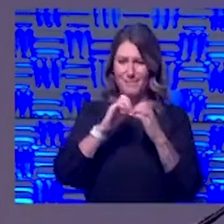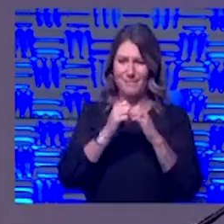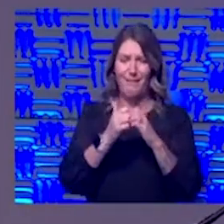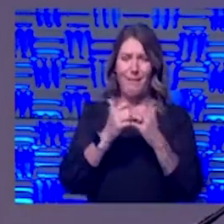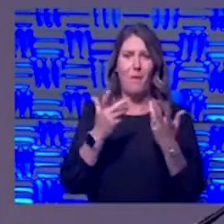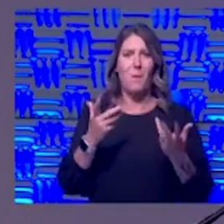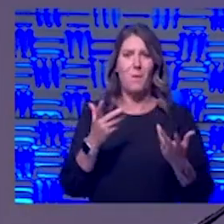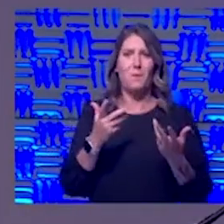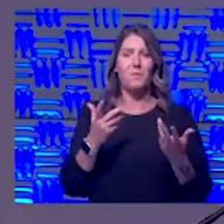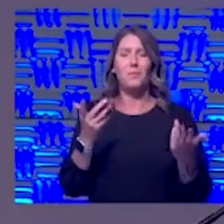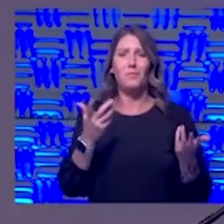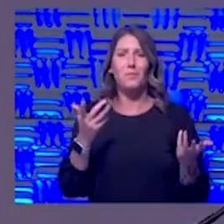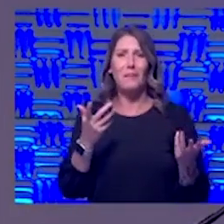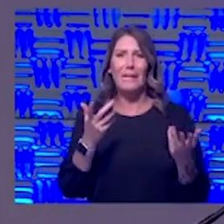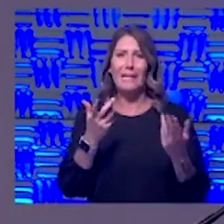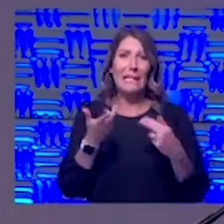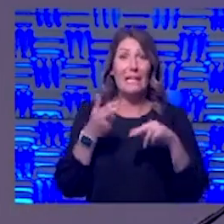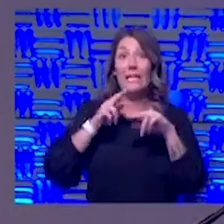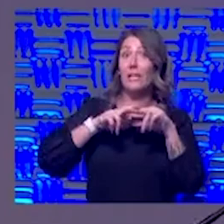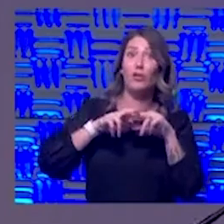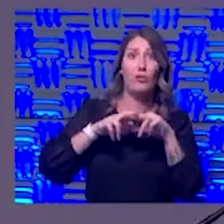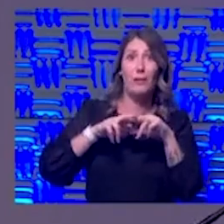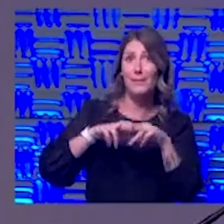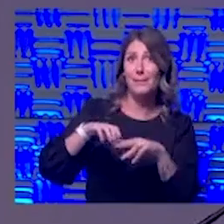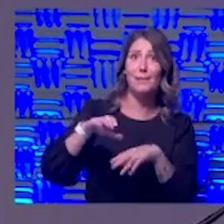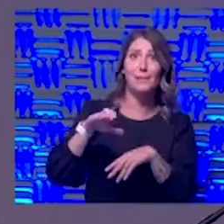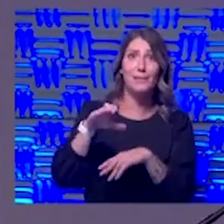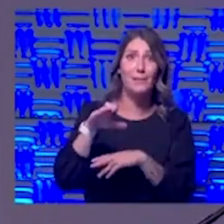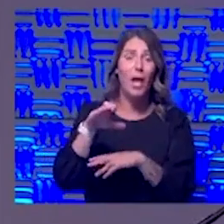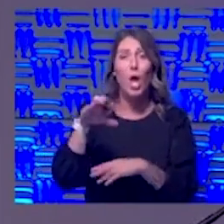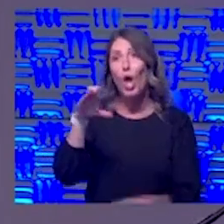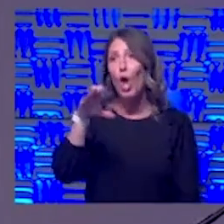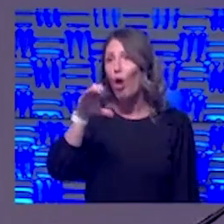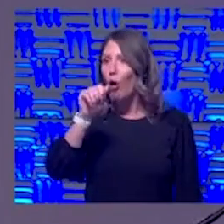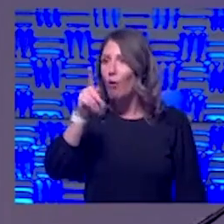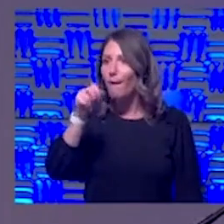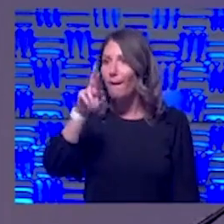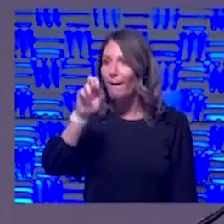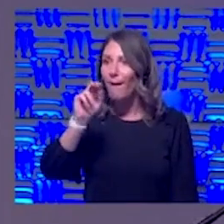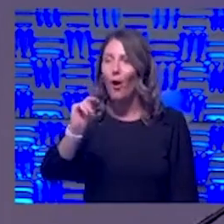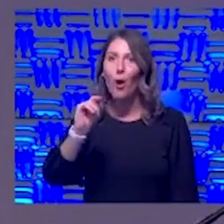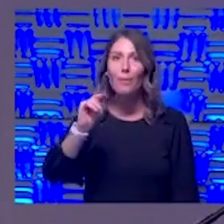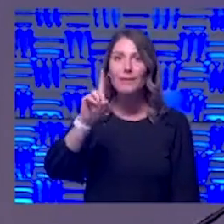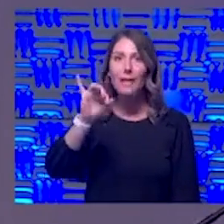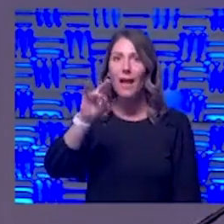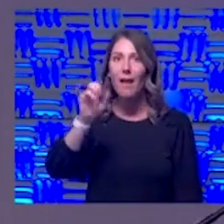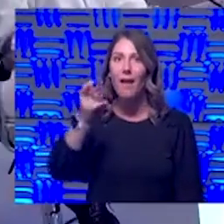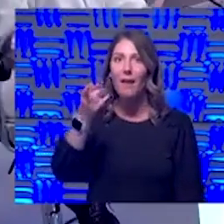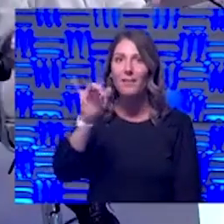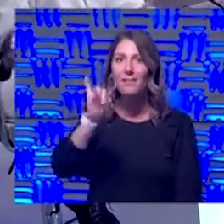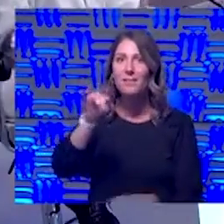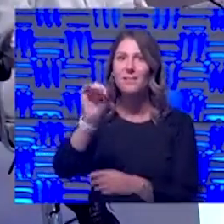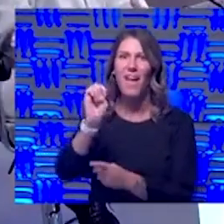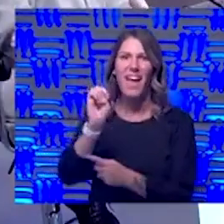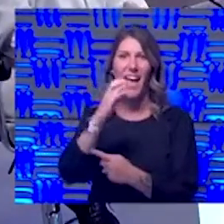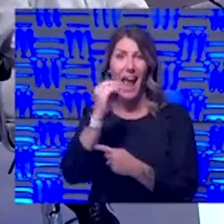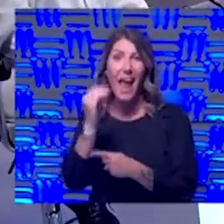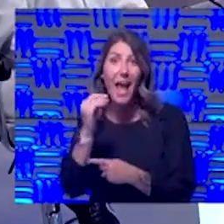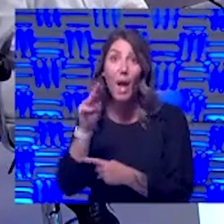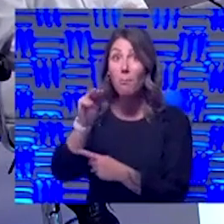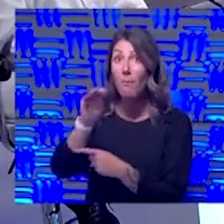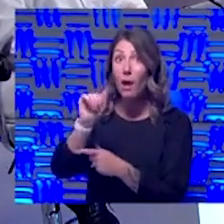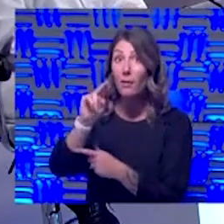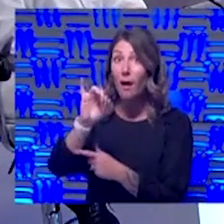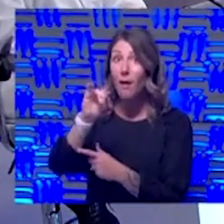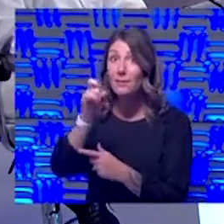mask increases, I've even seen carbon monoxide. If you have true false tests, that